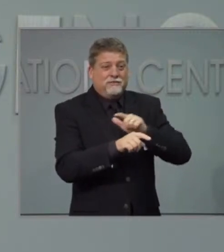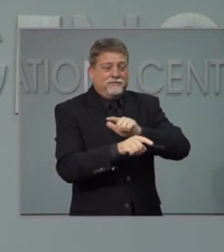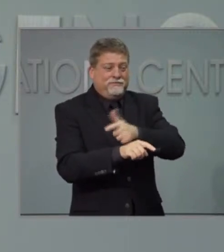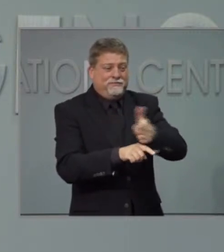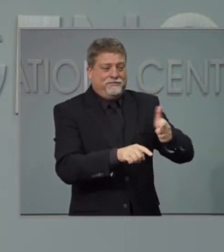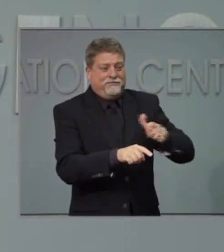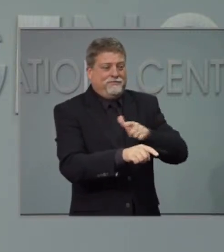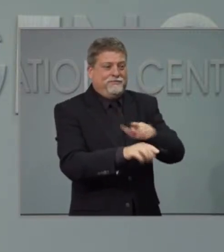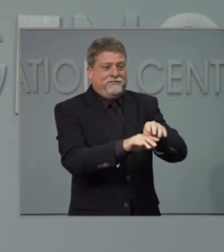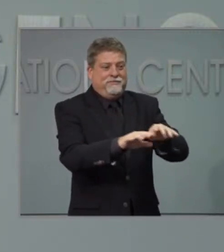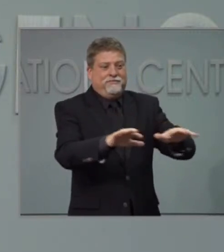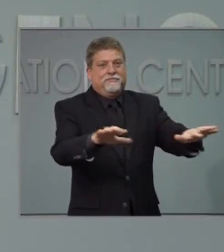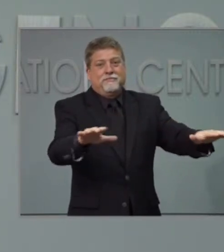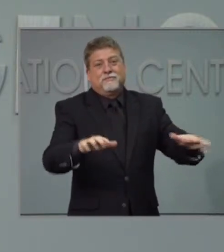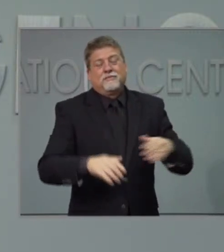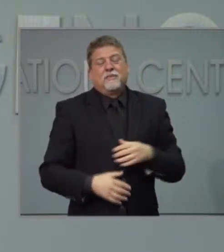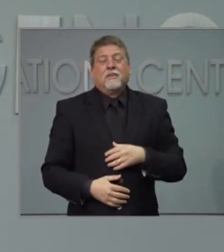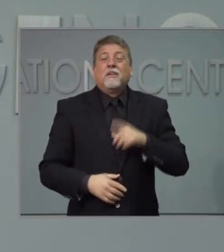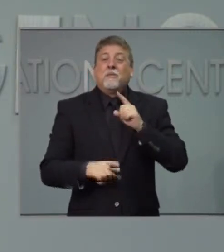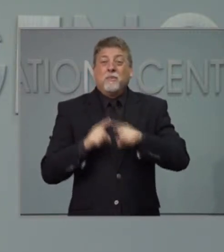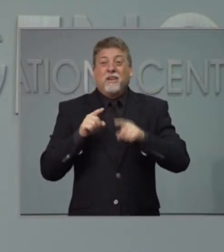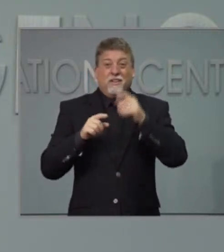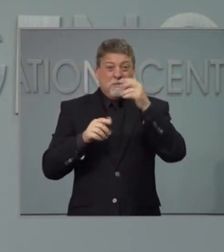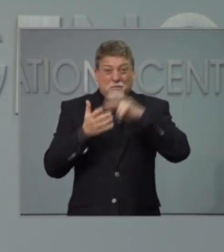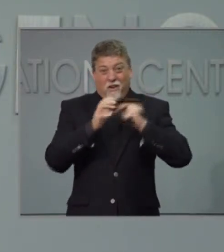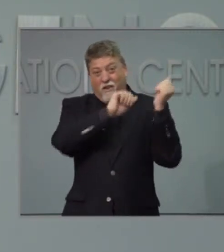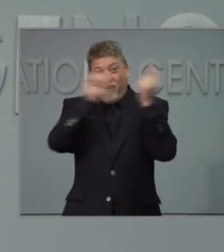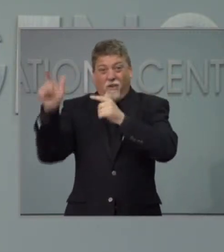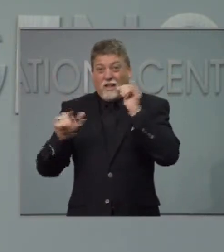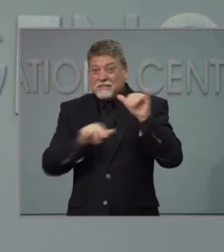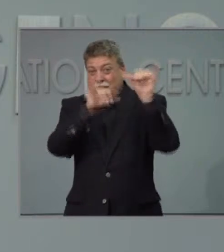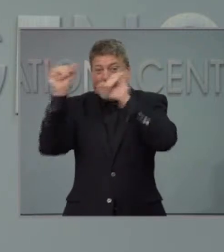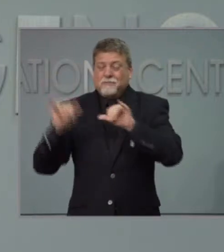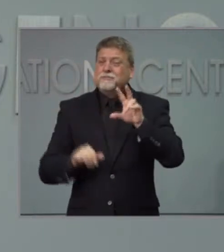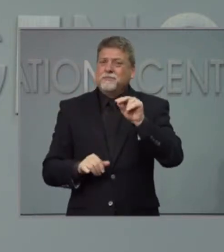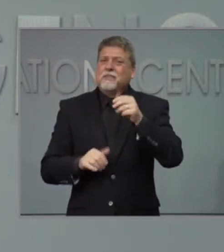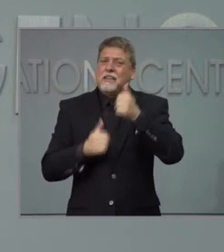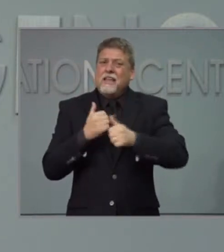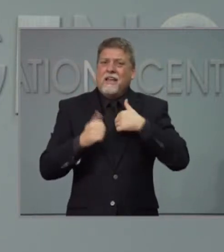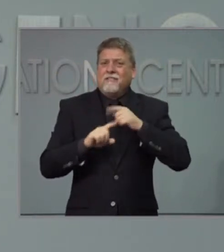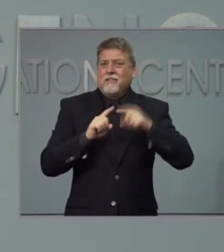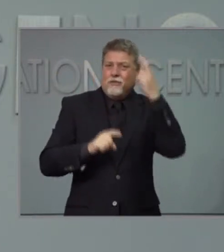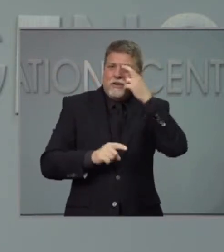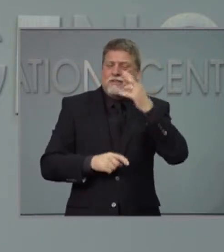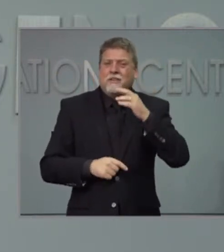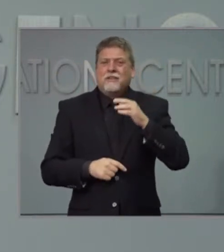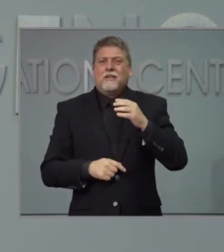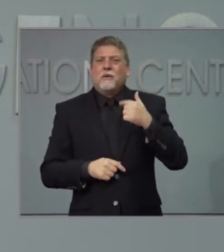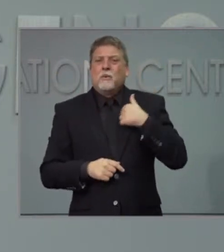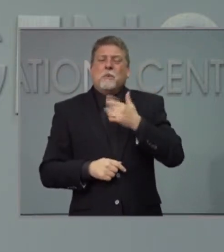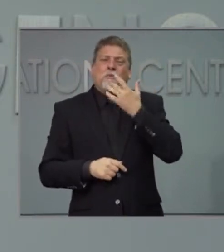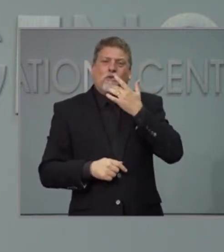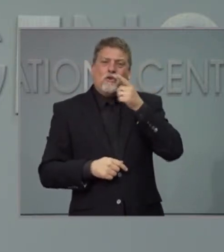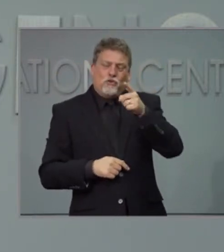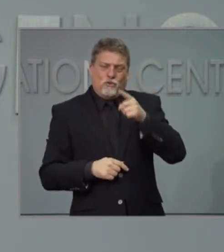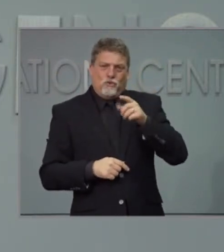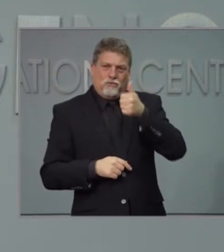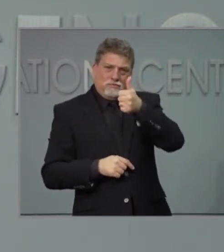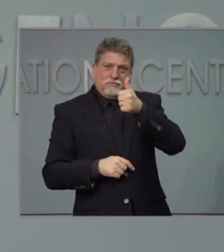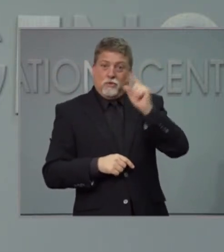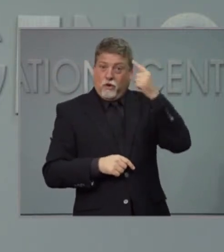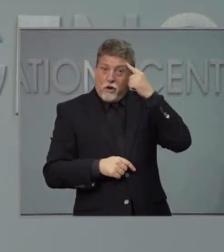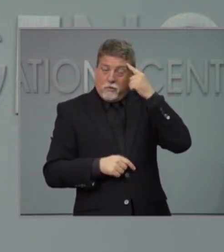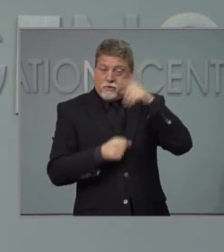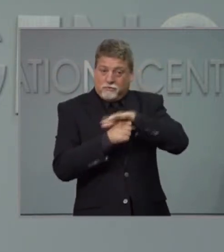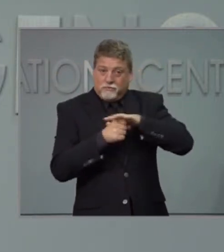local community is going to have different drivers, and we want to work with folks to tailor interventions that make sense. Some